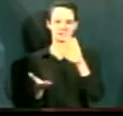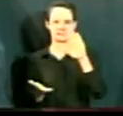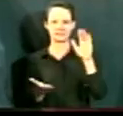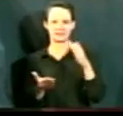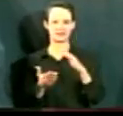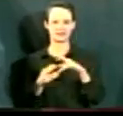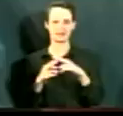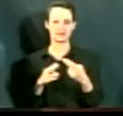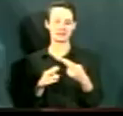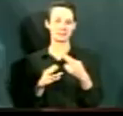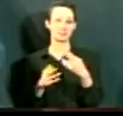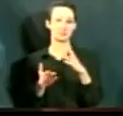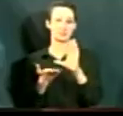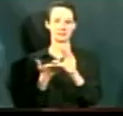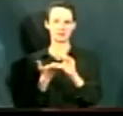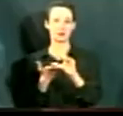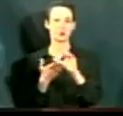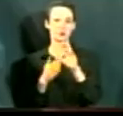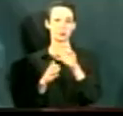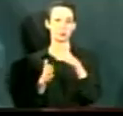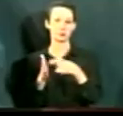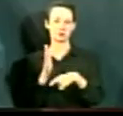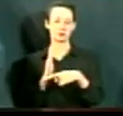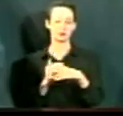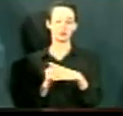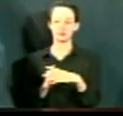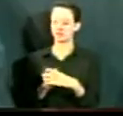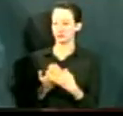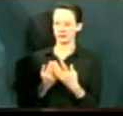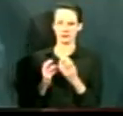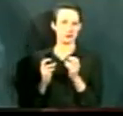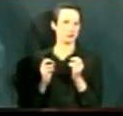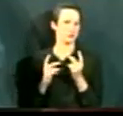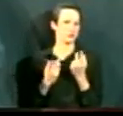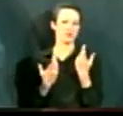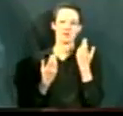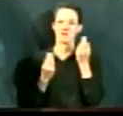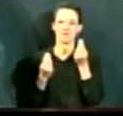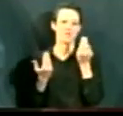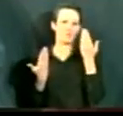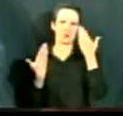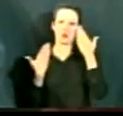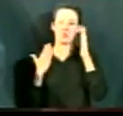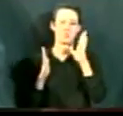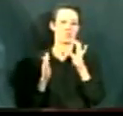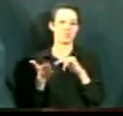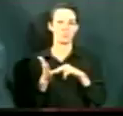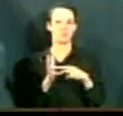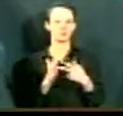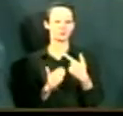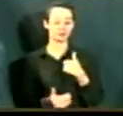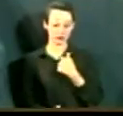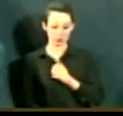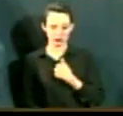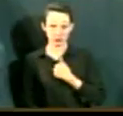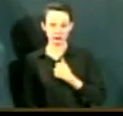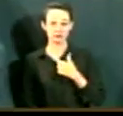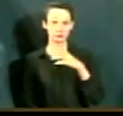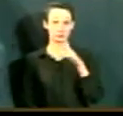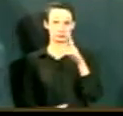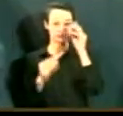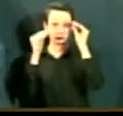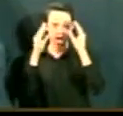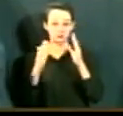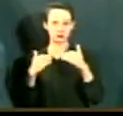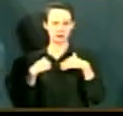Oh, okay, that means nothing to me. That's true. That's true. If I am a teacher and I have $100 that